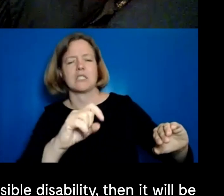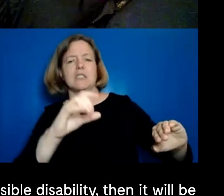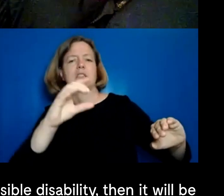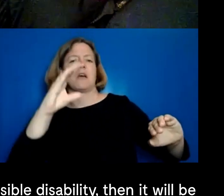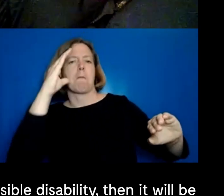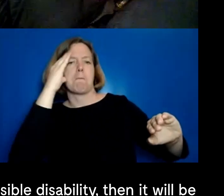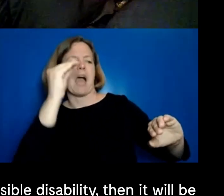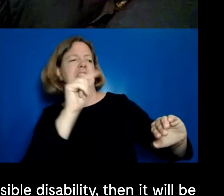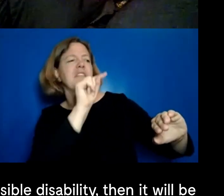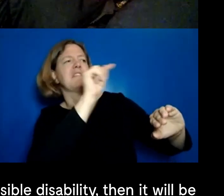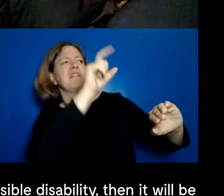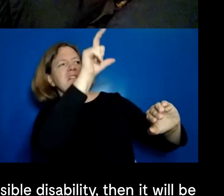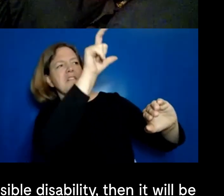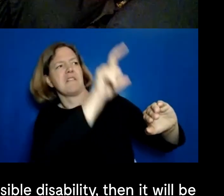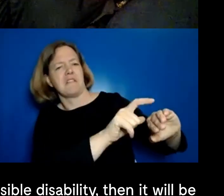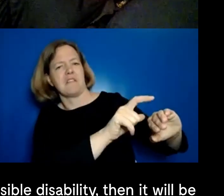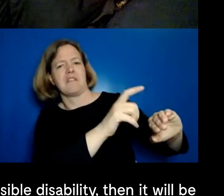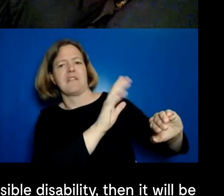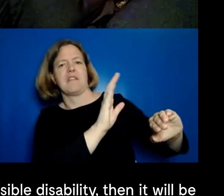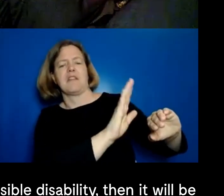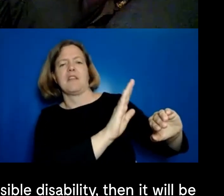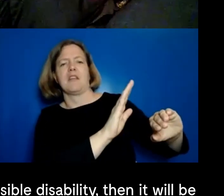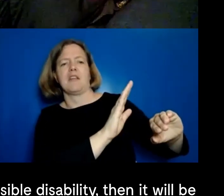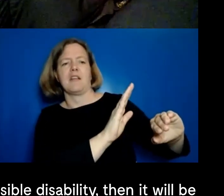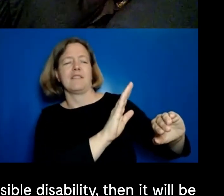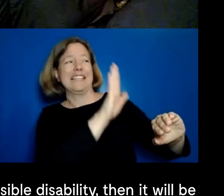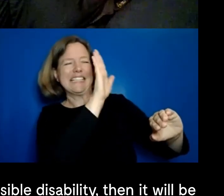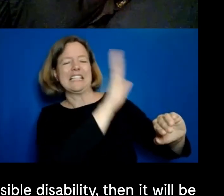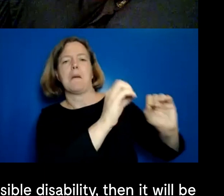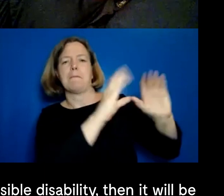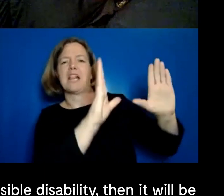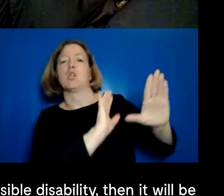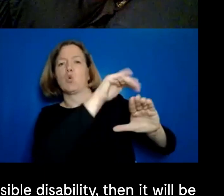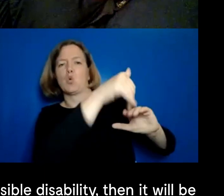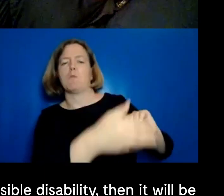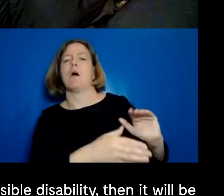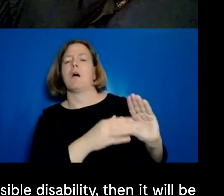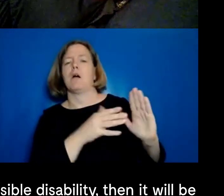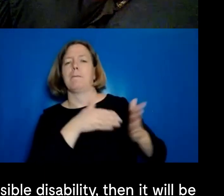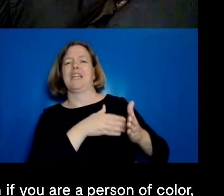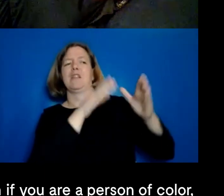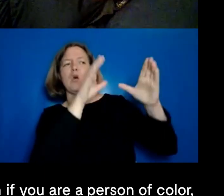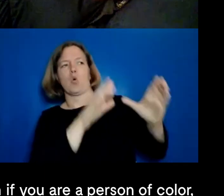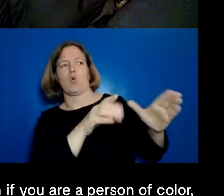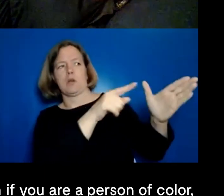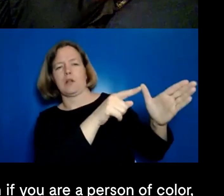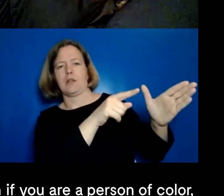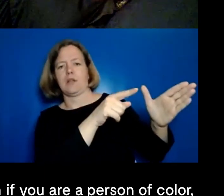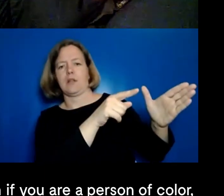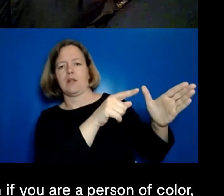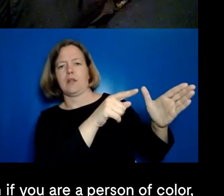person, maybe also with a visible disability, then it will be a lot easier to be honest about your